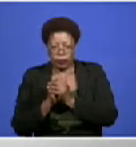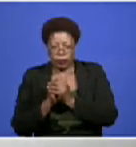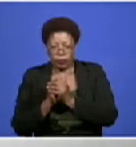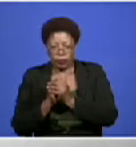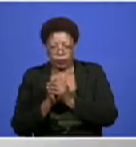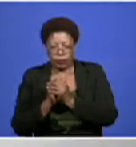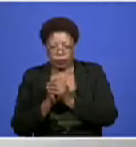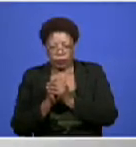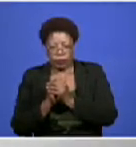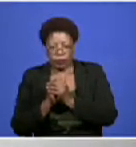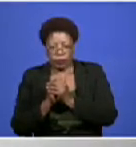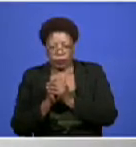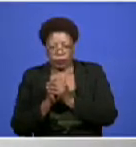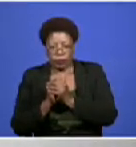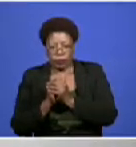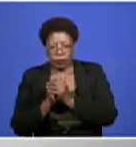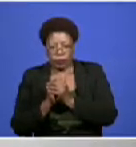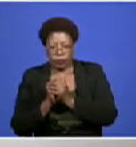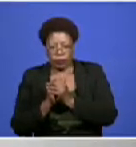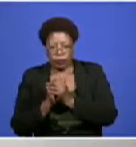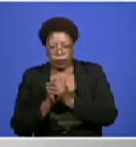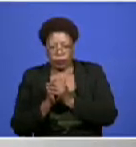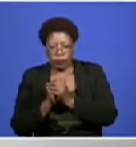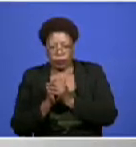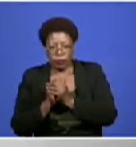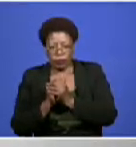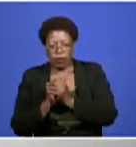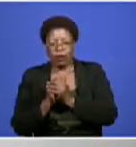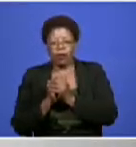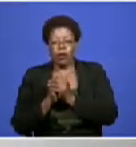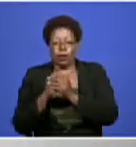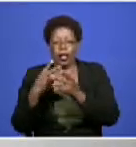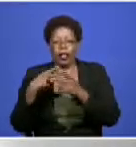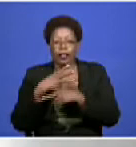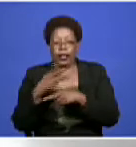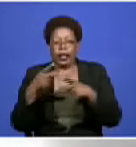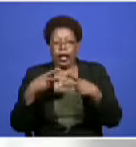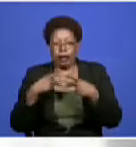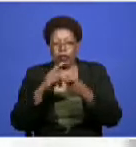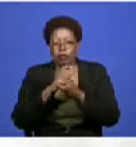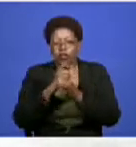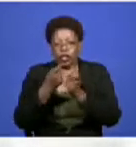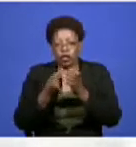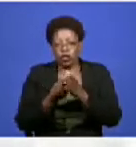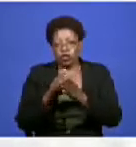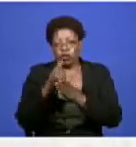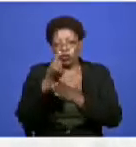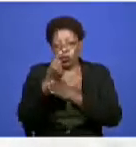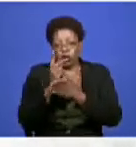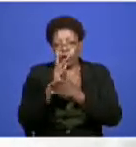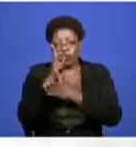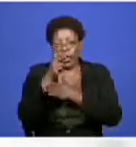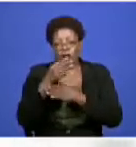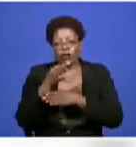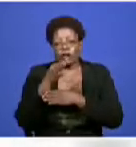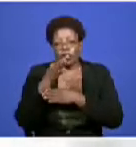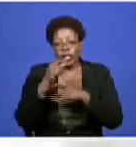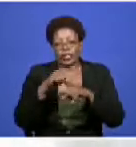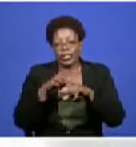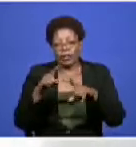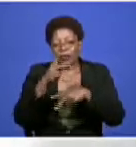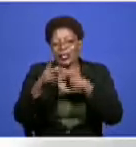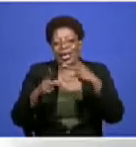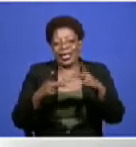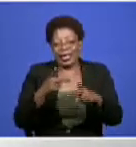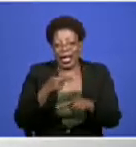it's too close to the ones that are being used for medical marijuana, that could contaminate and then overtake the production of the type that is best